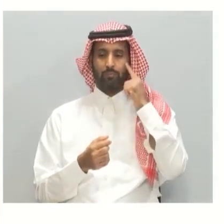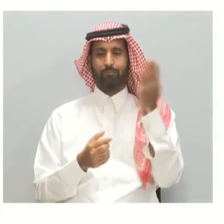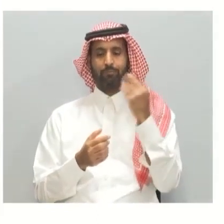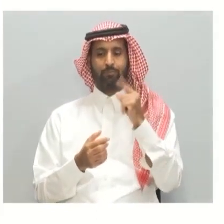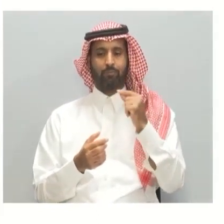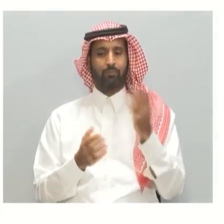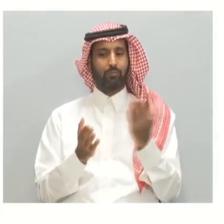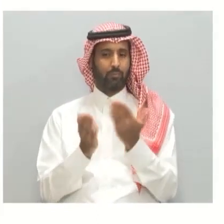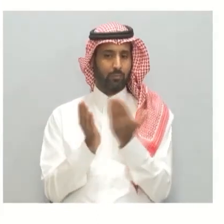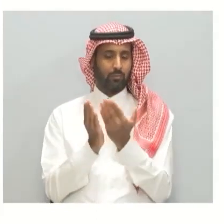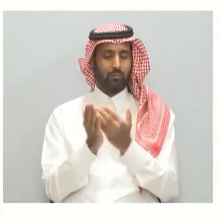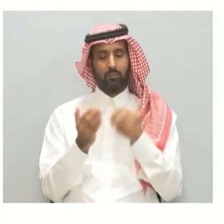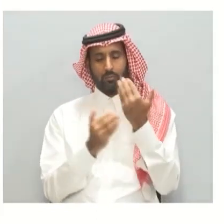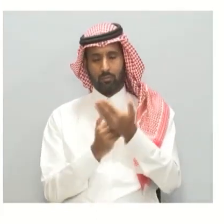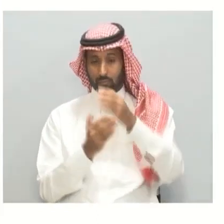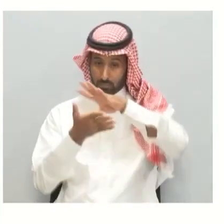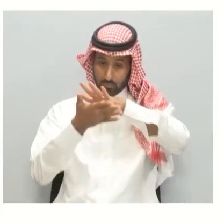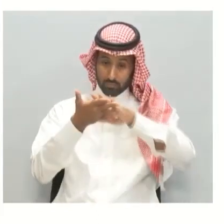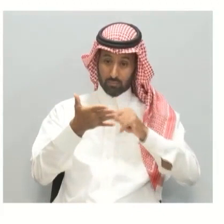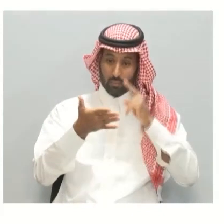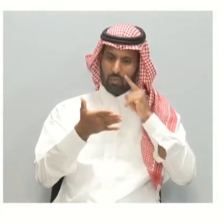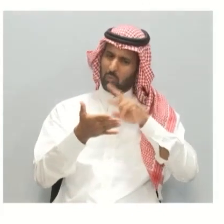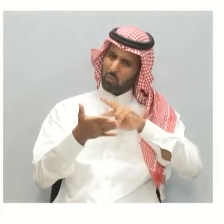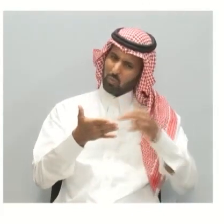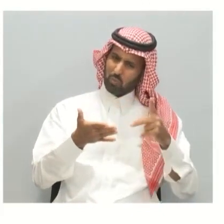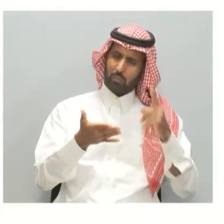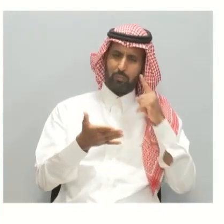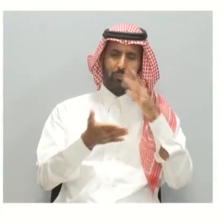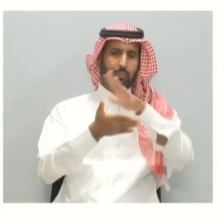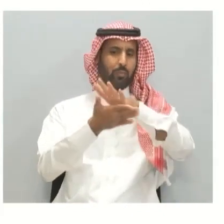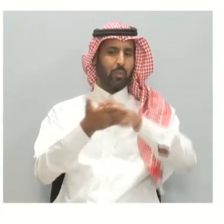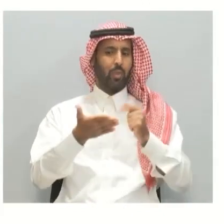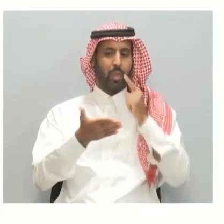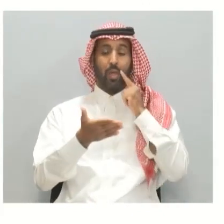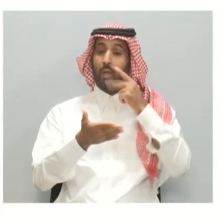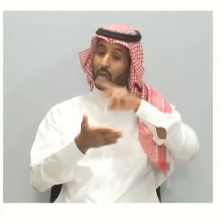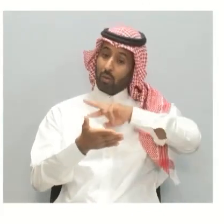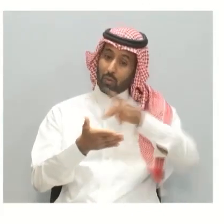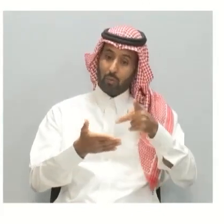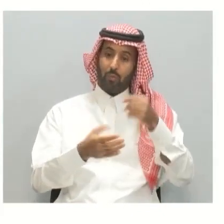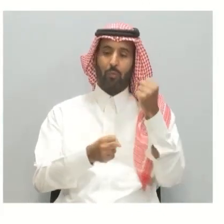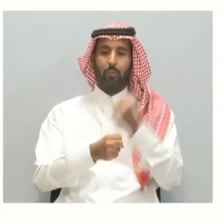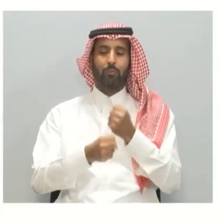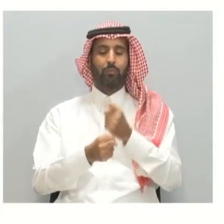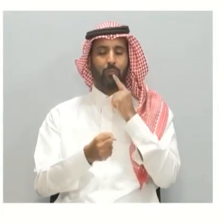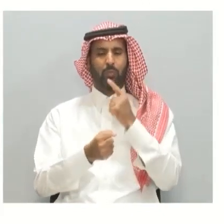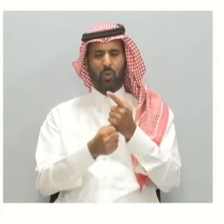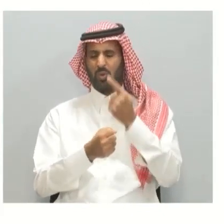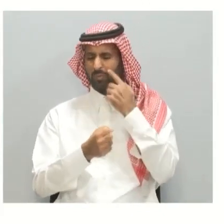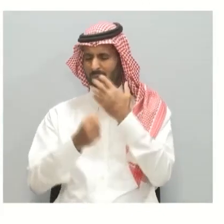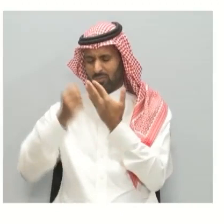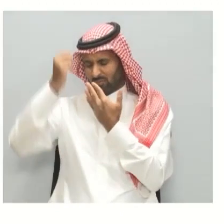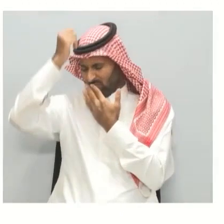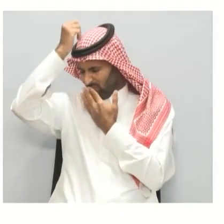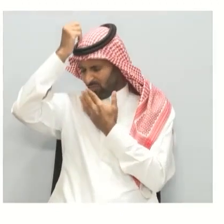preference. Then we studied this table here, this weird or unusual table for the unusual jobs. The odor judger,